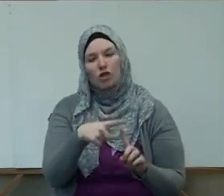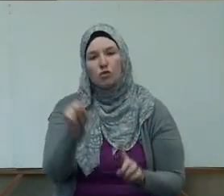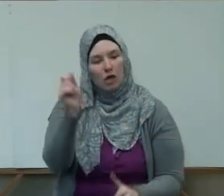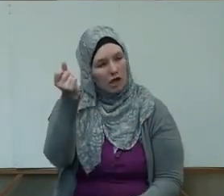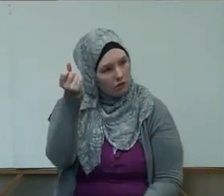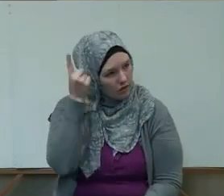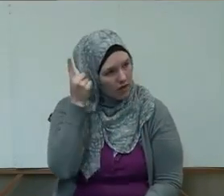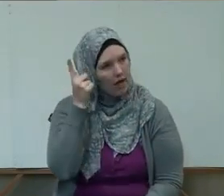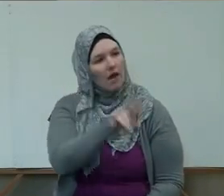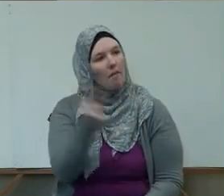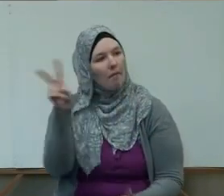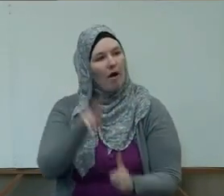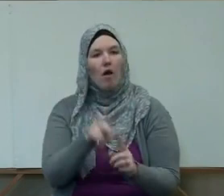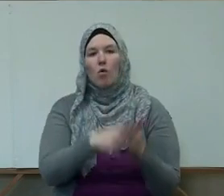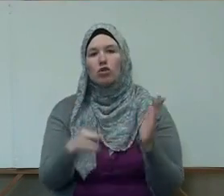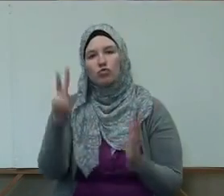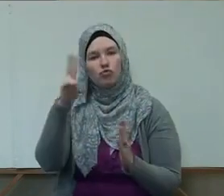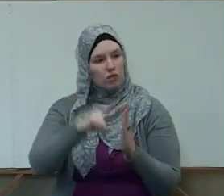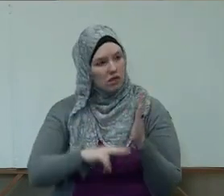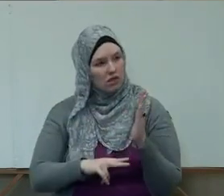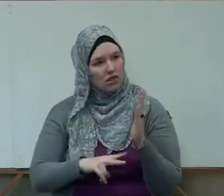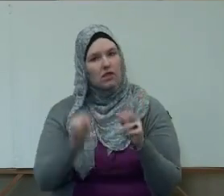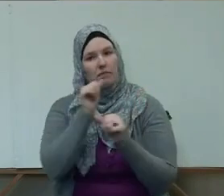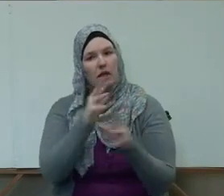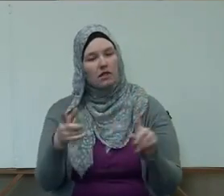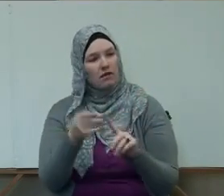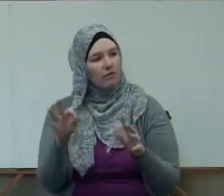and apply what you read. That is the blessing of the